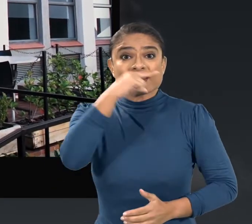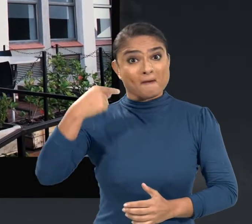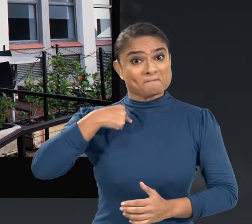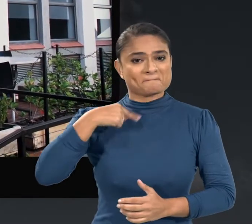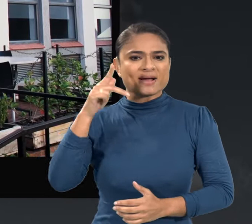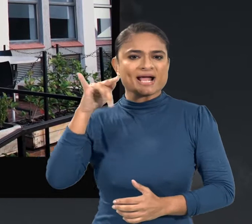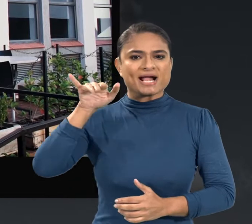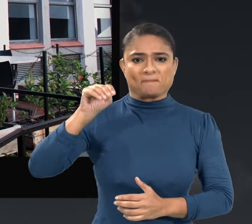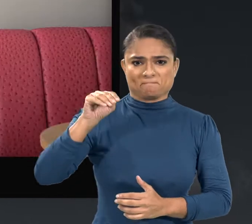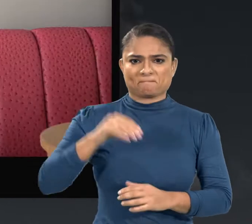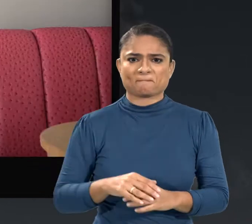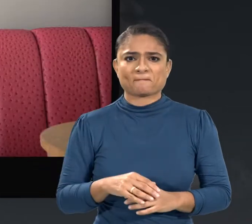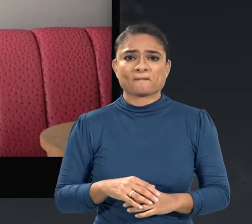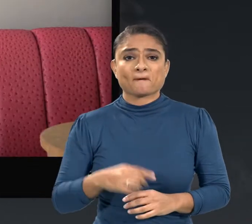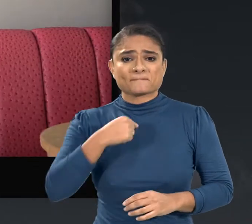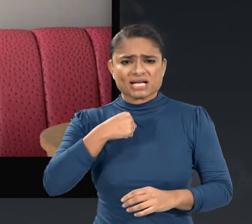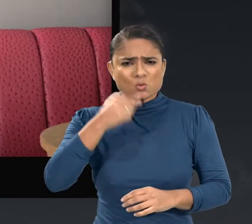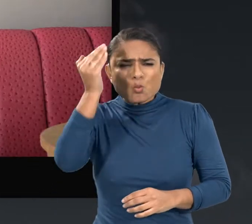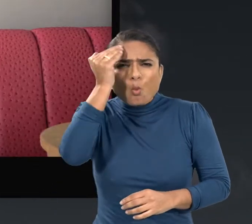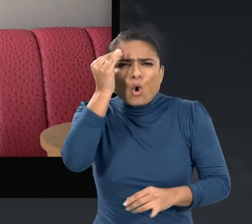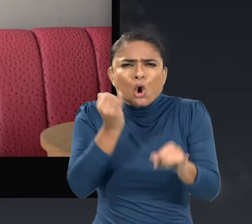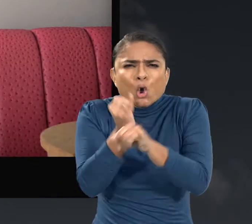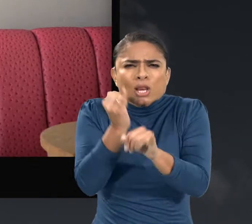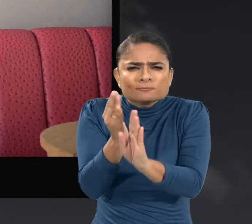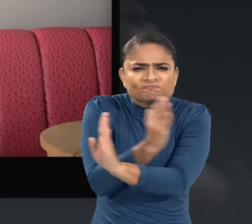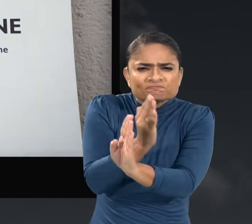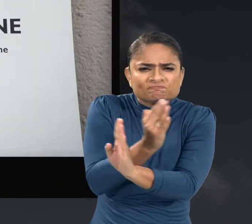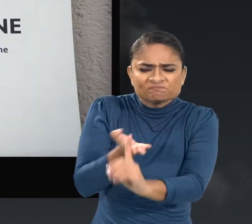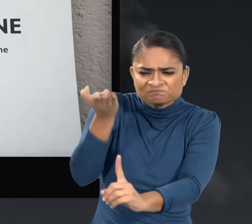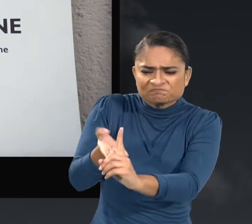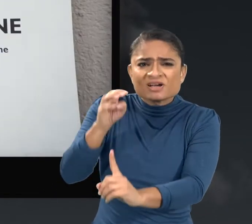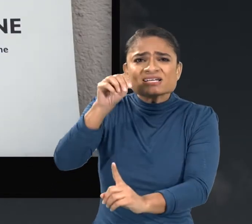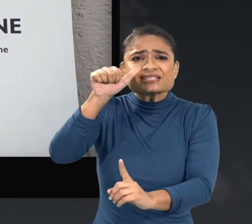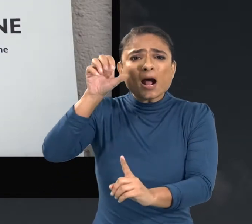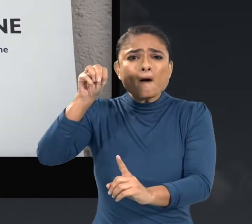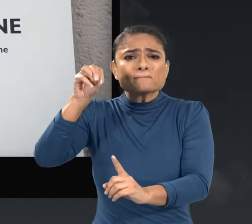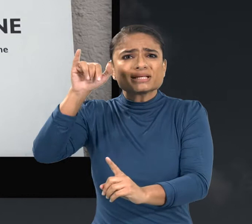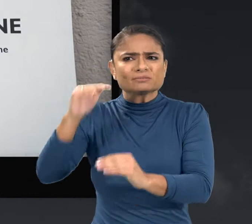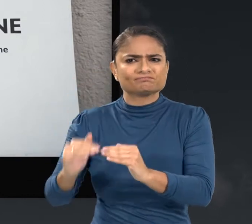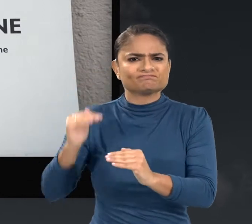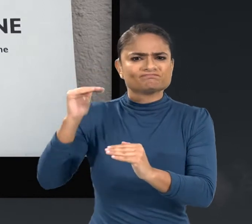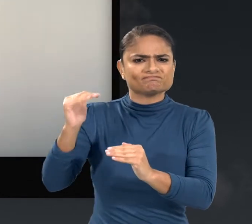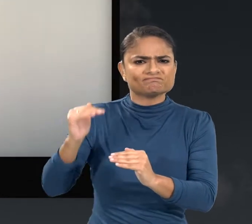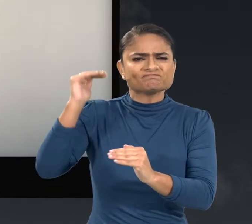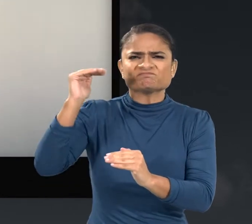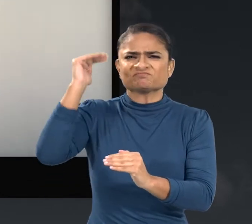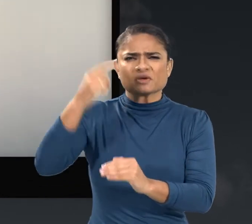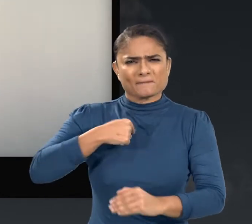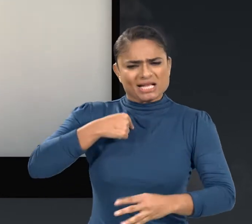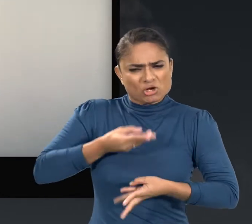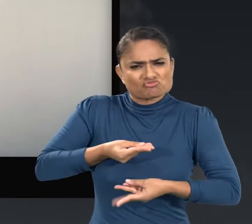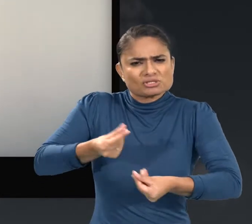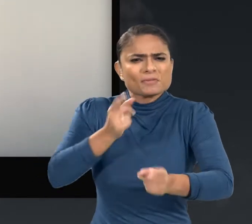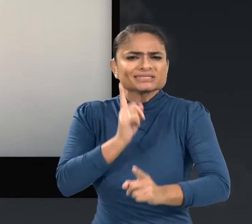I'm Kim RUNDLE. I knew very early on that Sammy, she didn't have the normal milestones. And as a